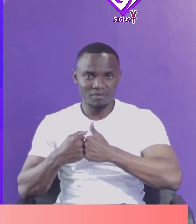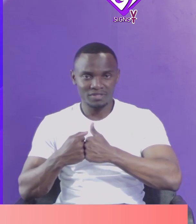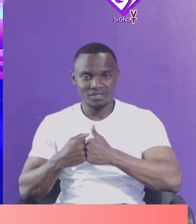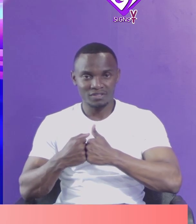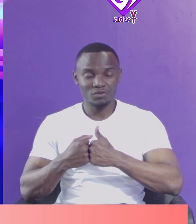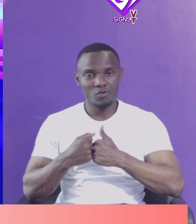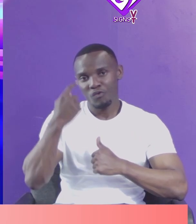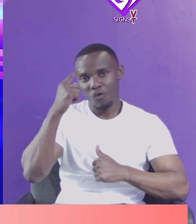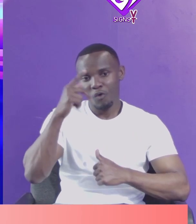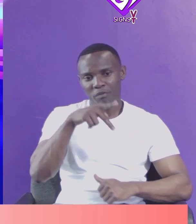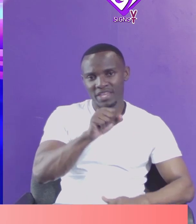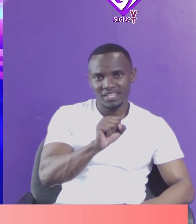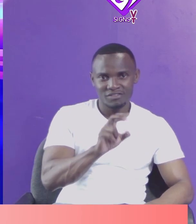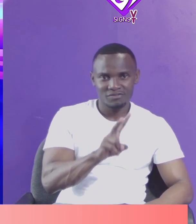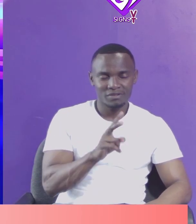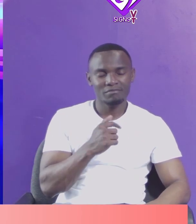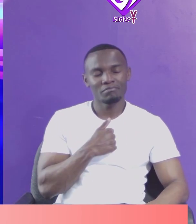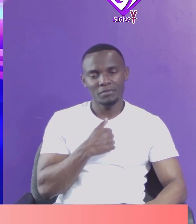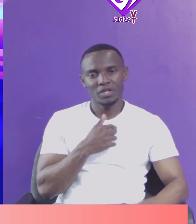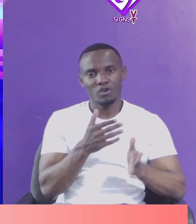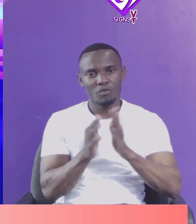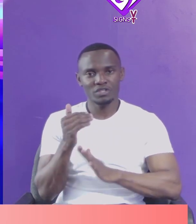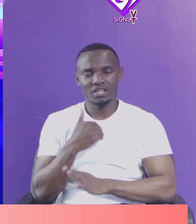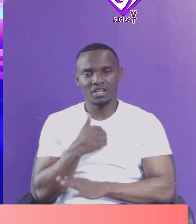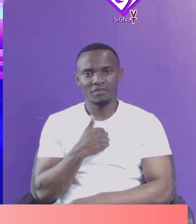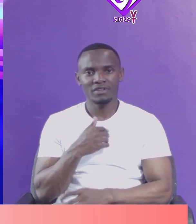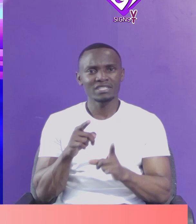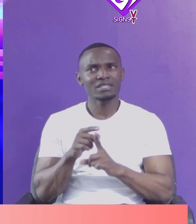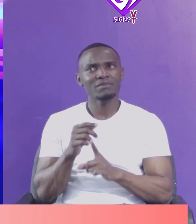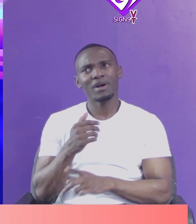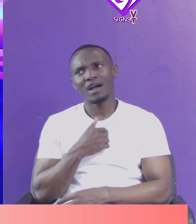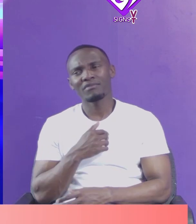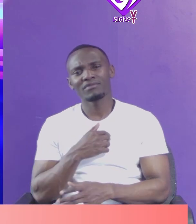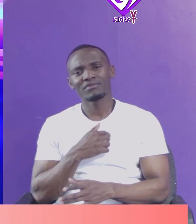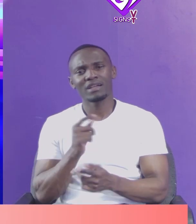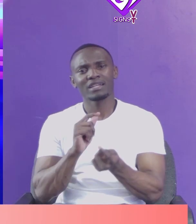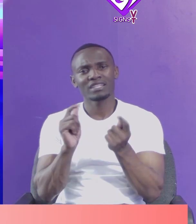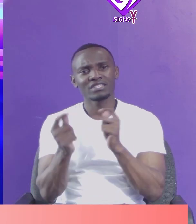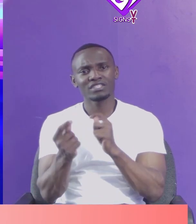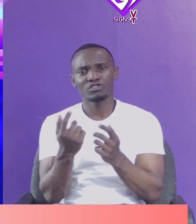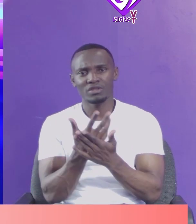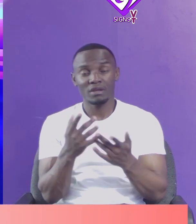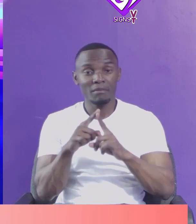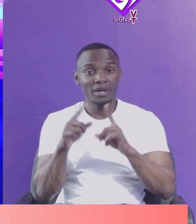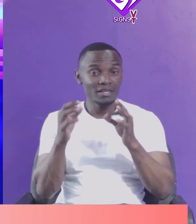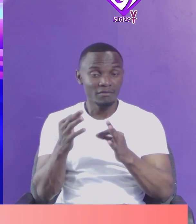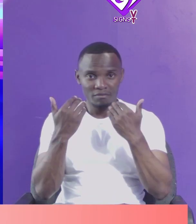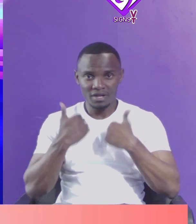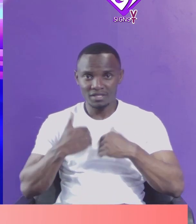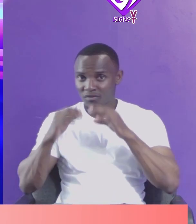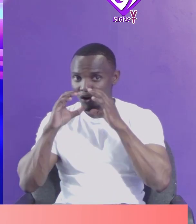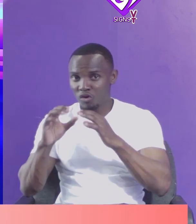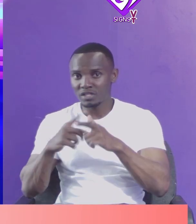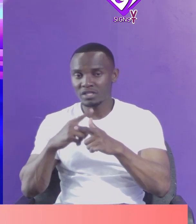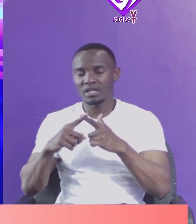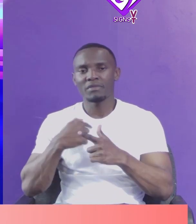game. I know there's a whole transition thing, but if I was Ancelotti, I would try to figure